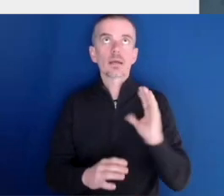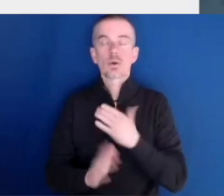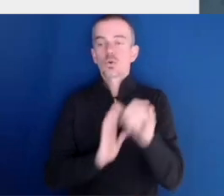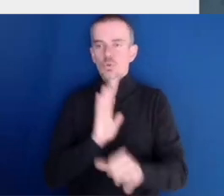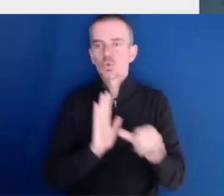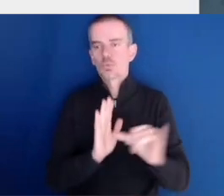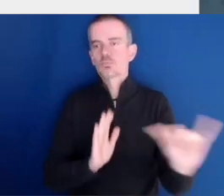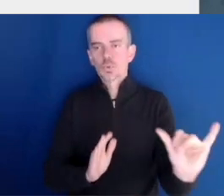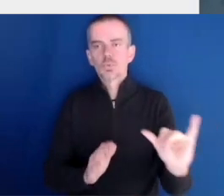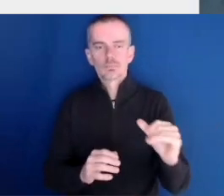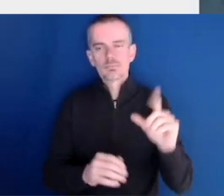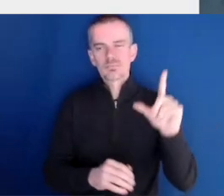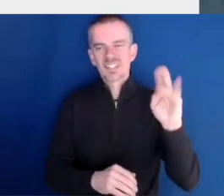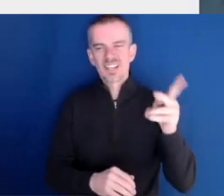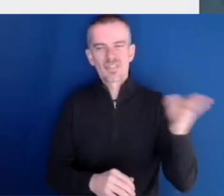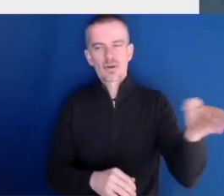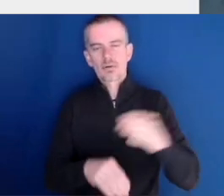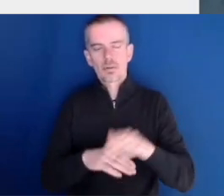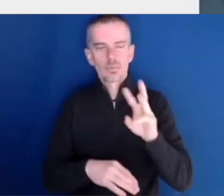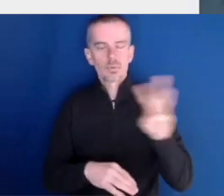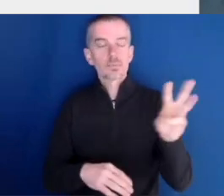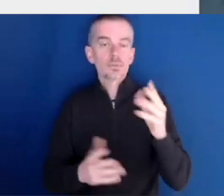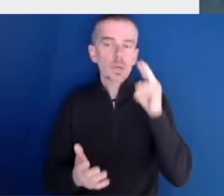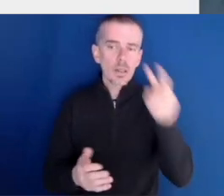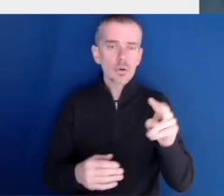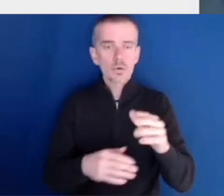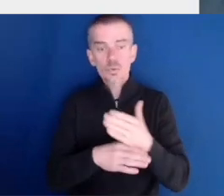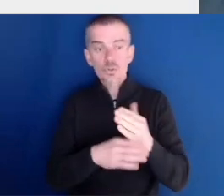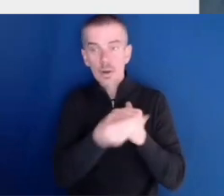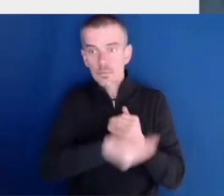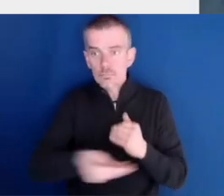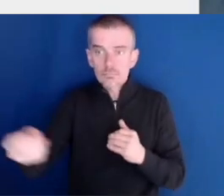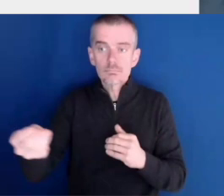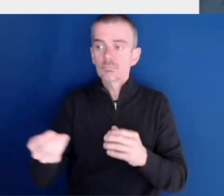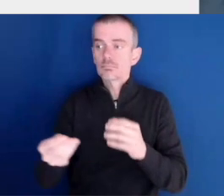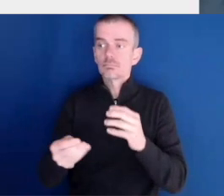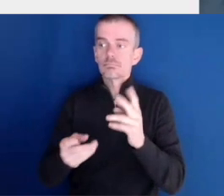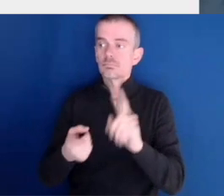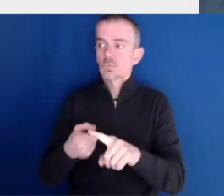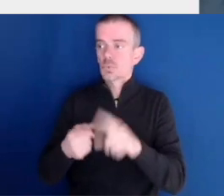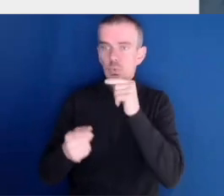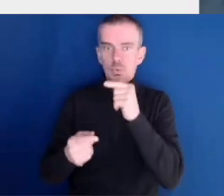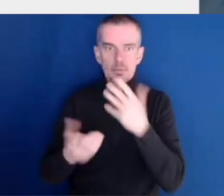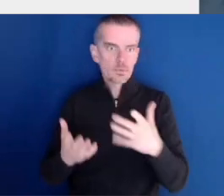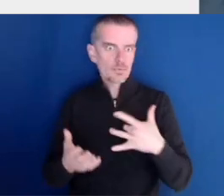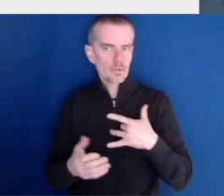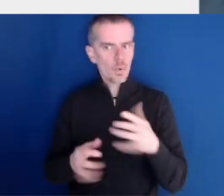page that is linked on the website. So feel free to take a look or share with someone who you think might find these